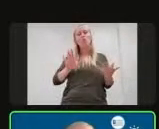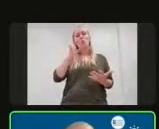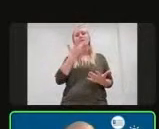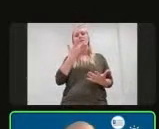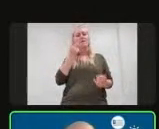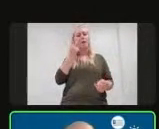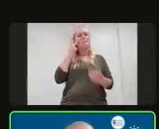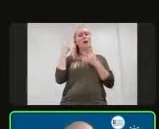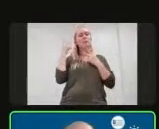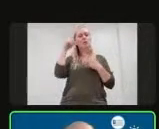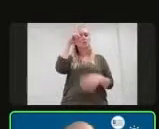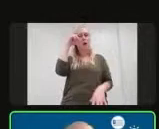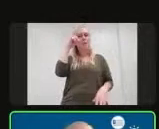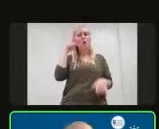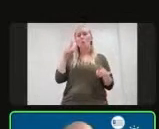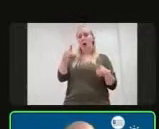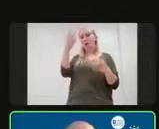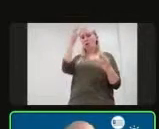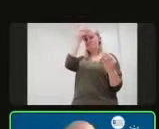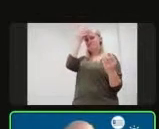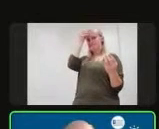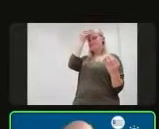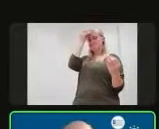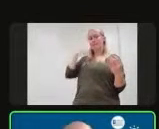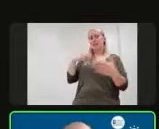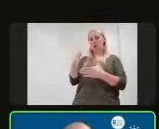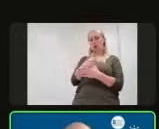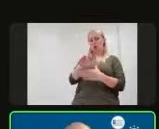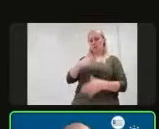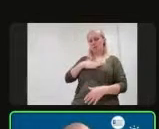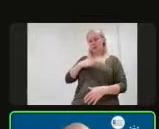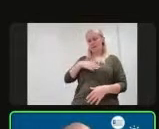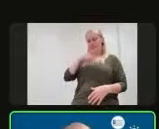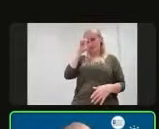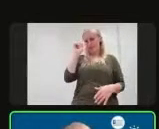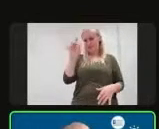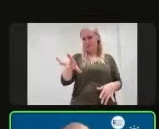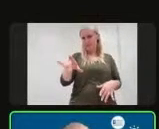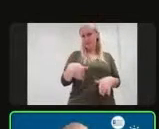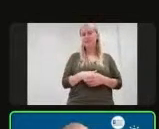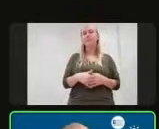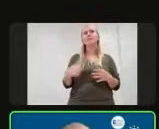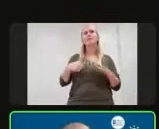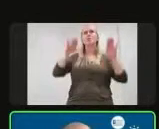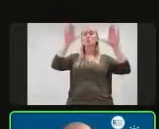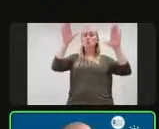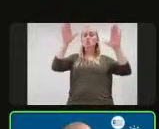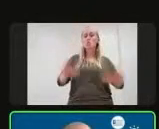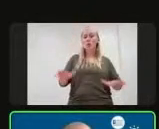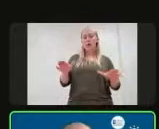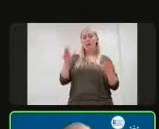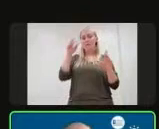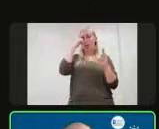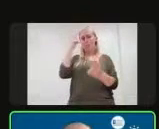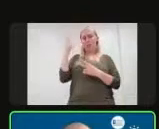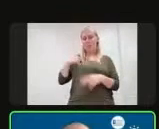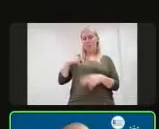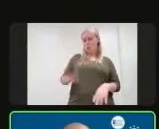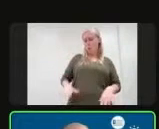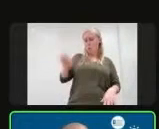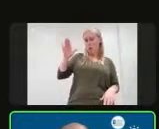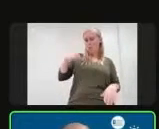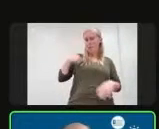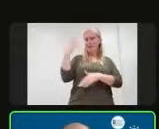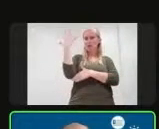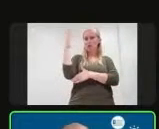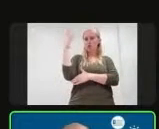And now, while you're thinking about that, I'll share mine. So I have this wonderful memory. So where I grew up, I had this